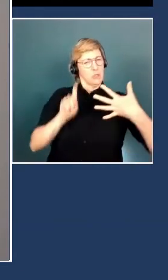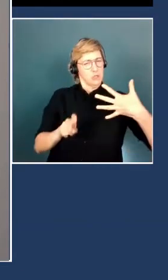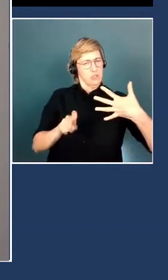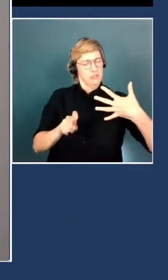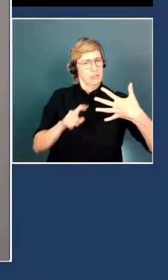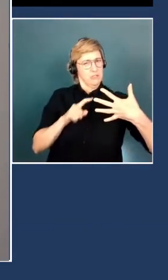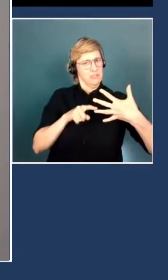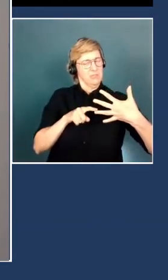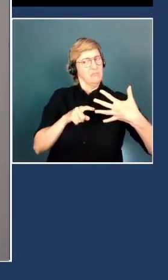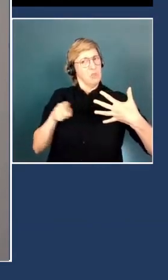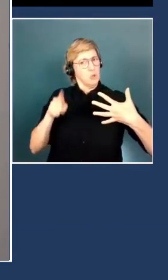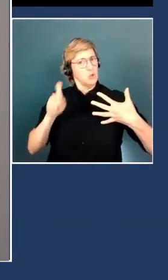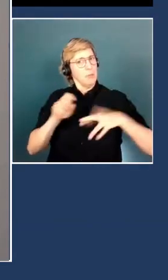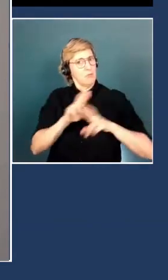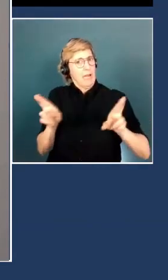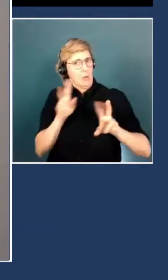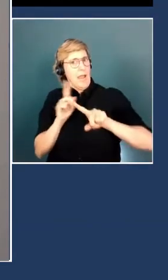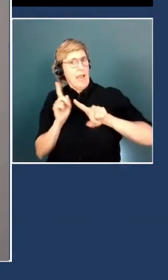answer those.